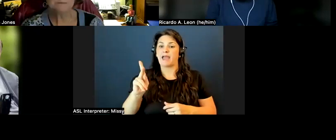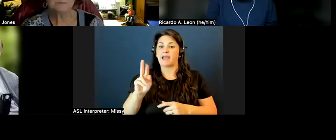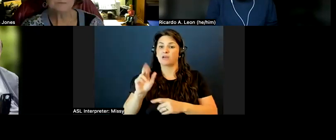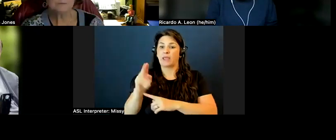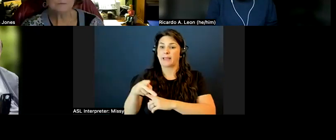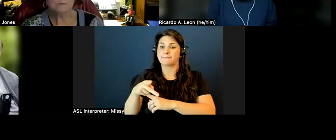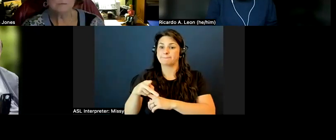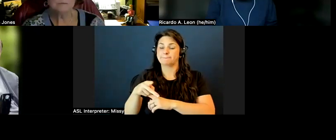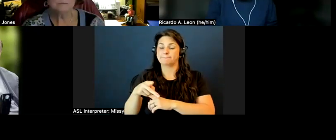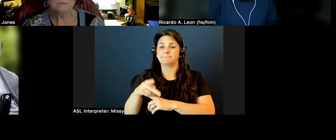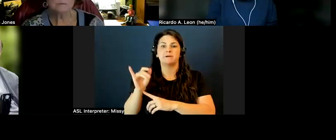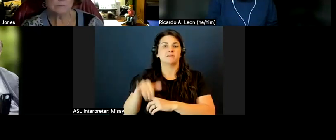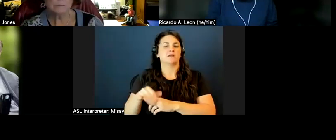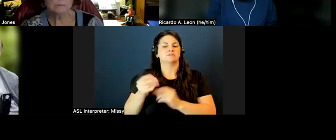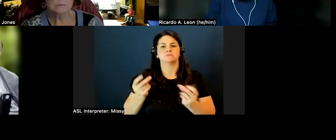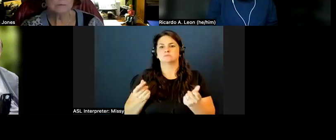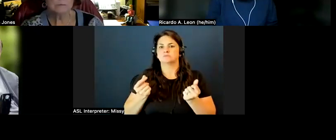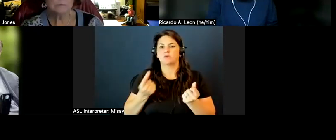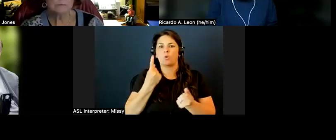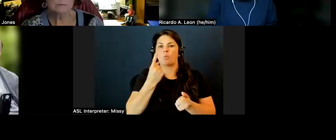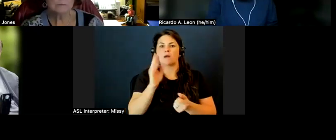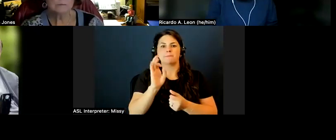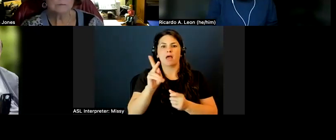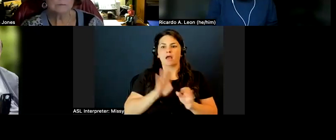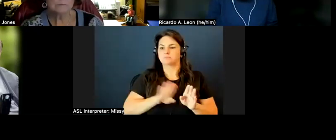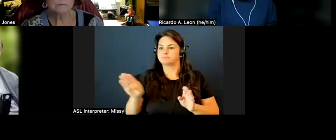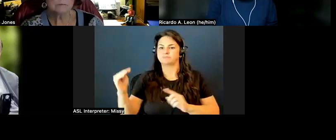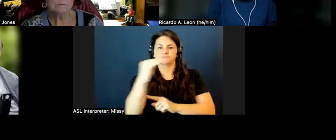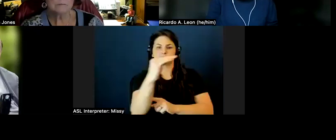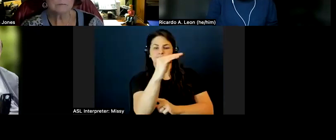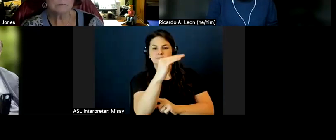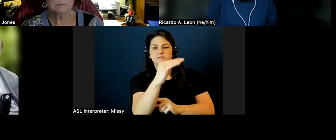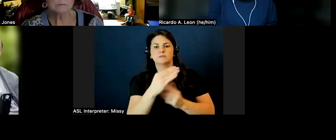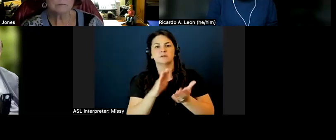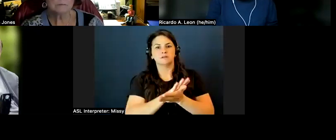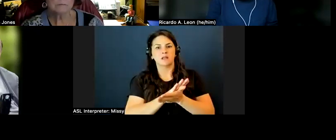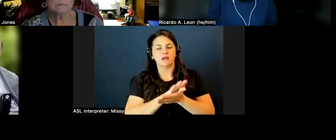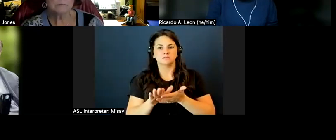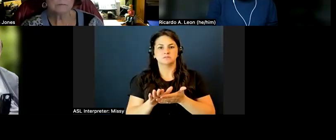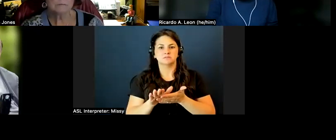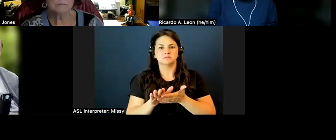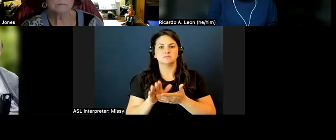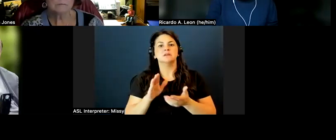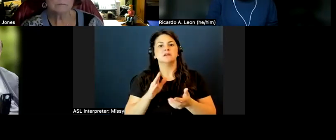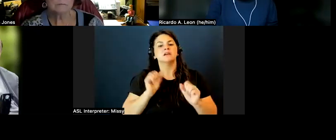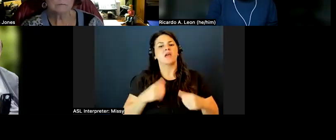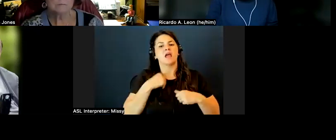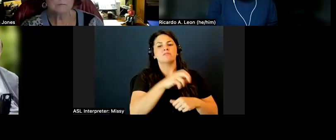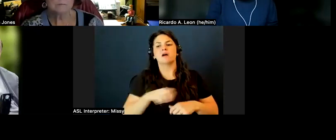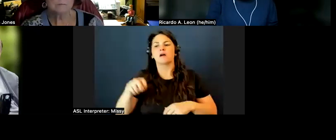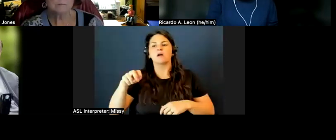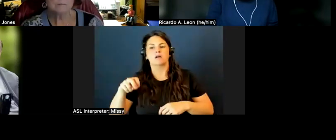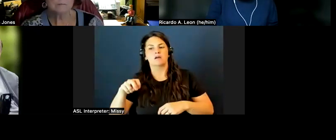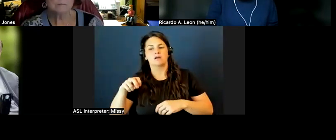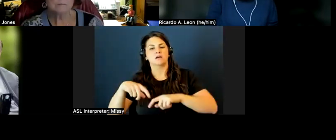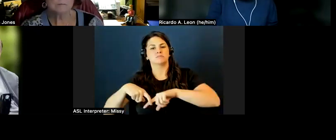much less than a block to build and have stops on it for people to rest if they needed